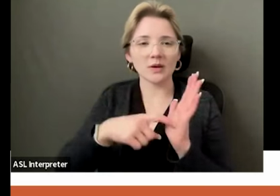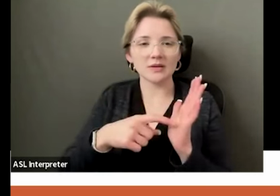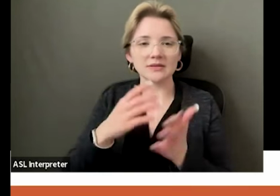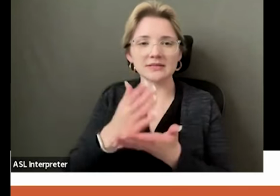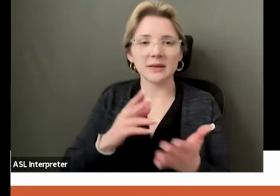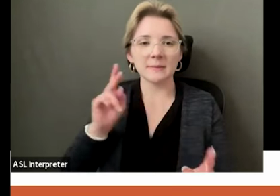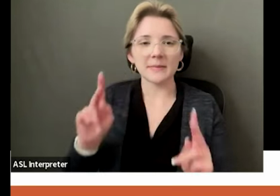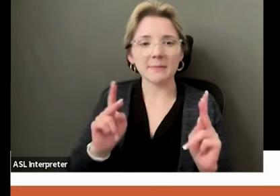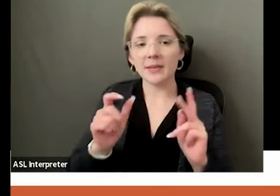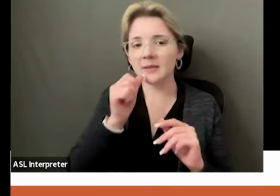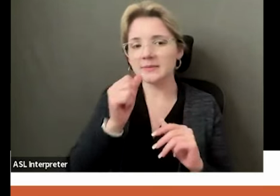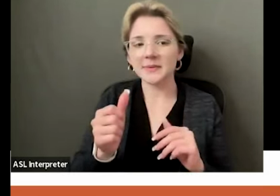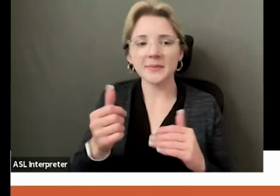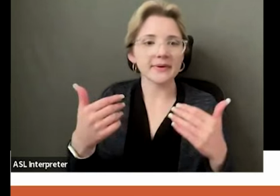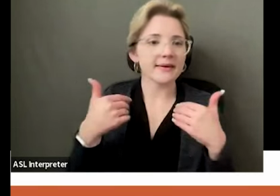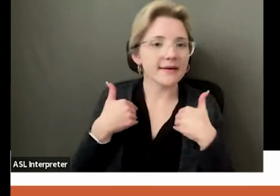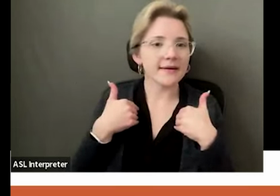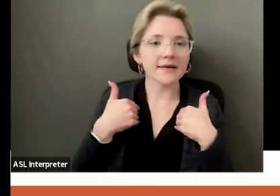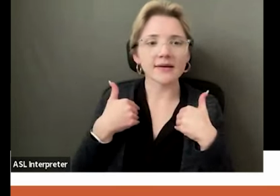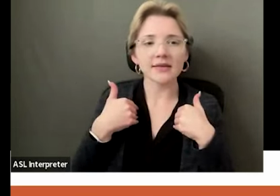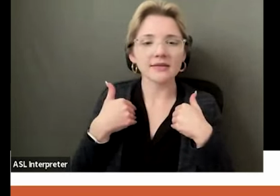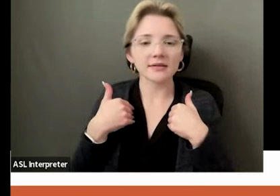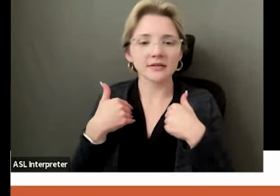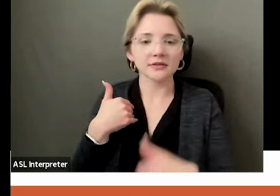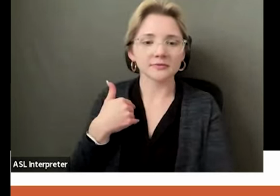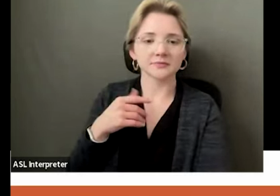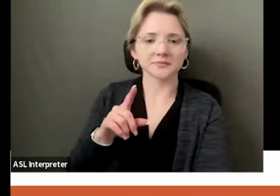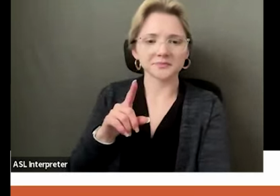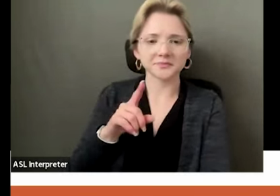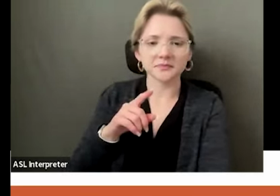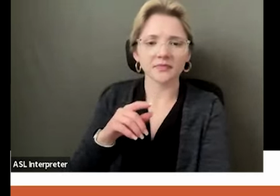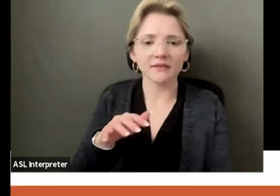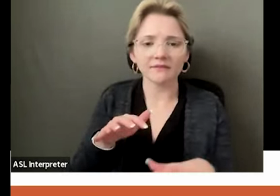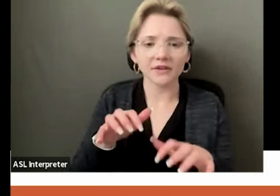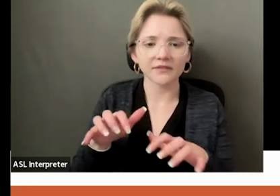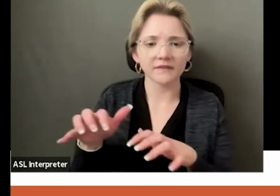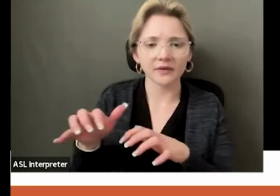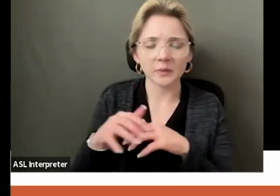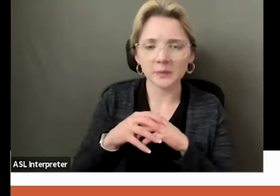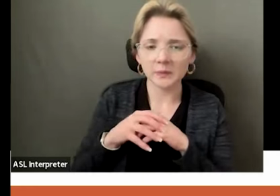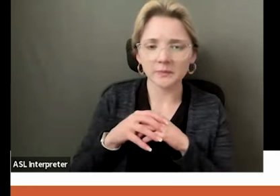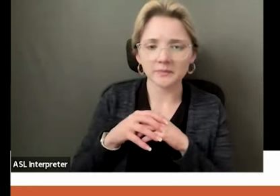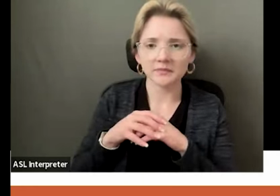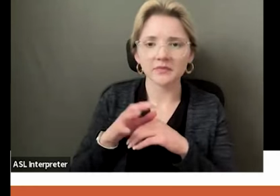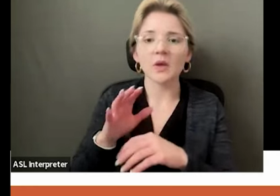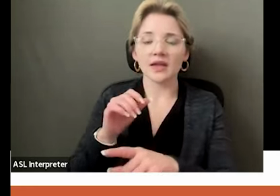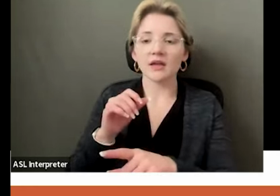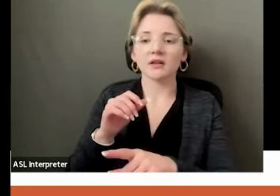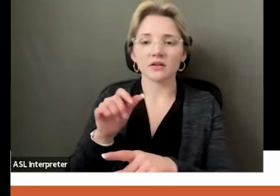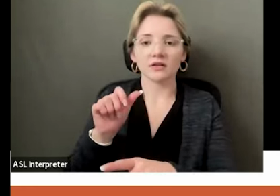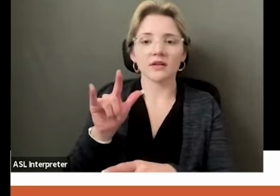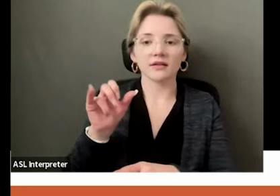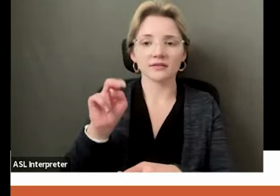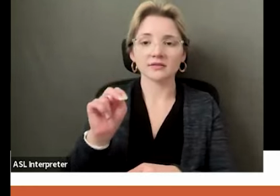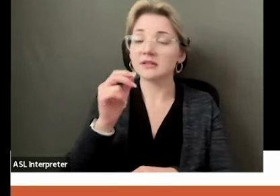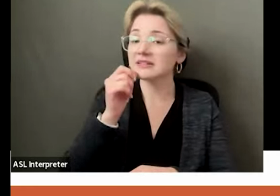and the regulations really work to make sure that it is not the housing provider that needs to put someone